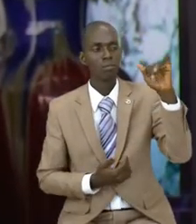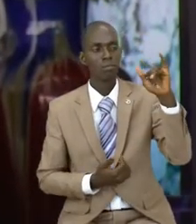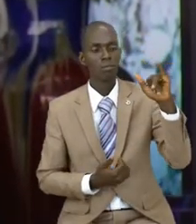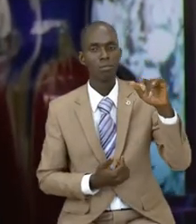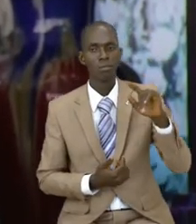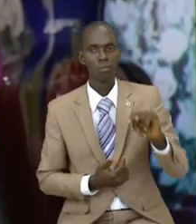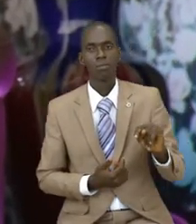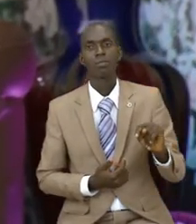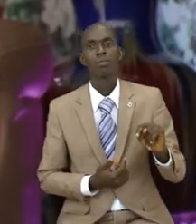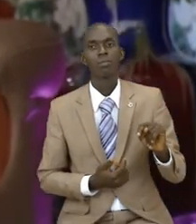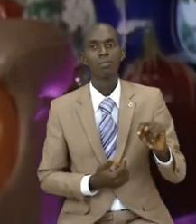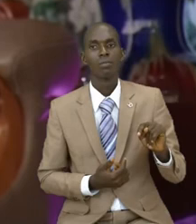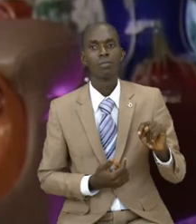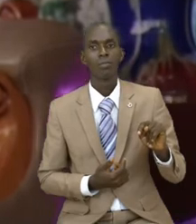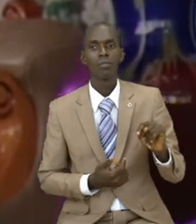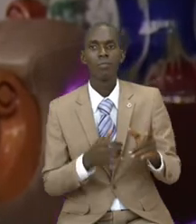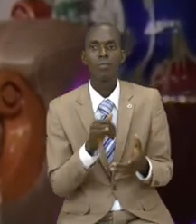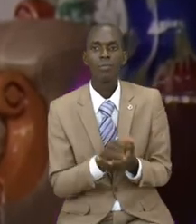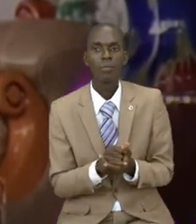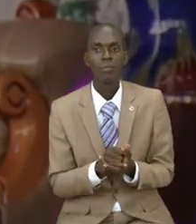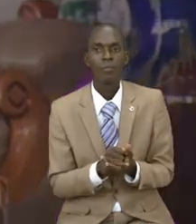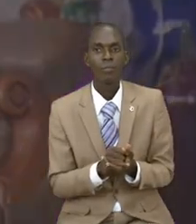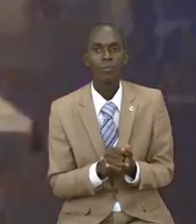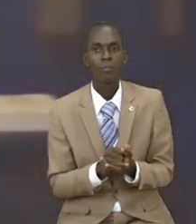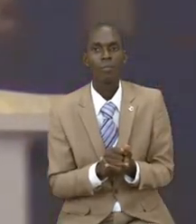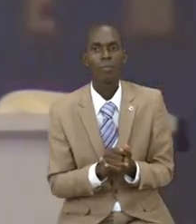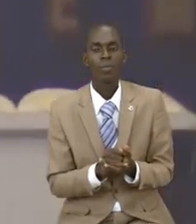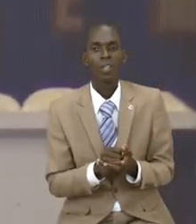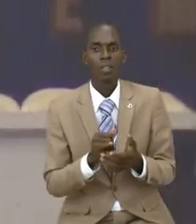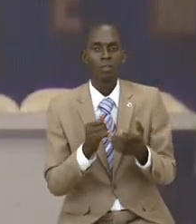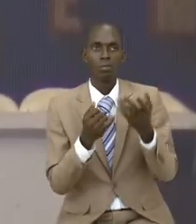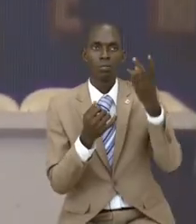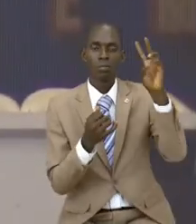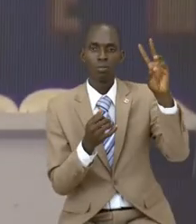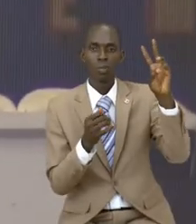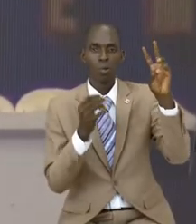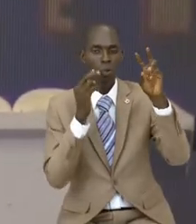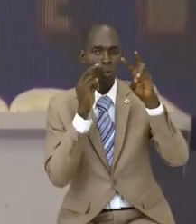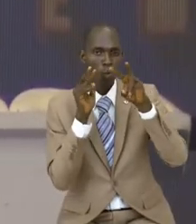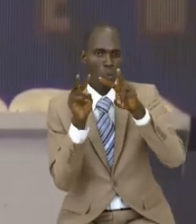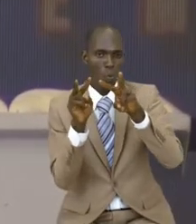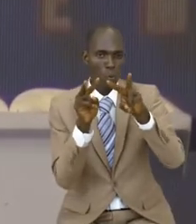W-A-I-T, that I watch actively,